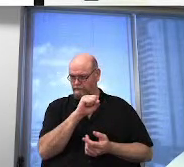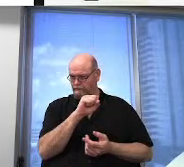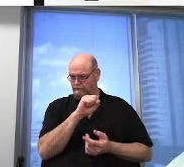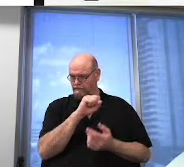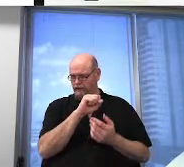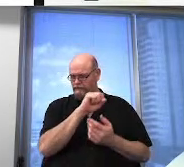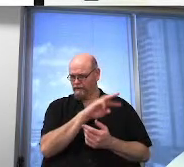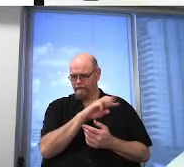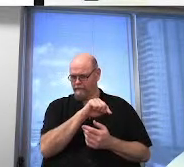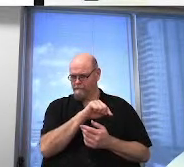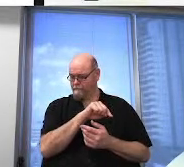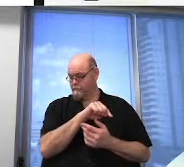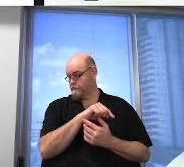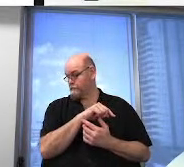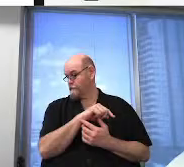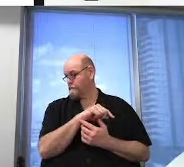estimate?